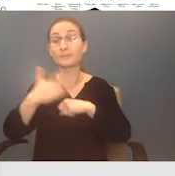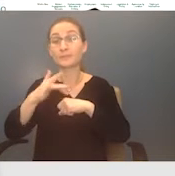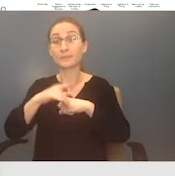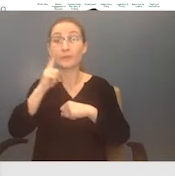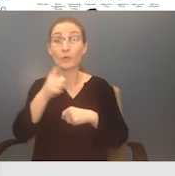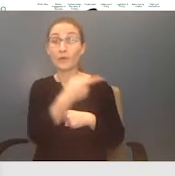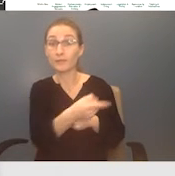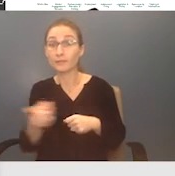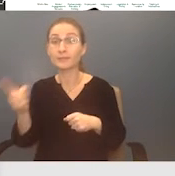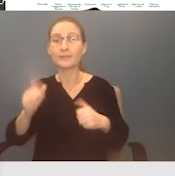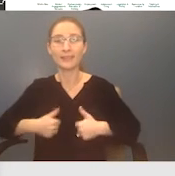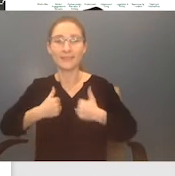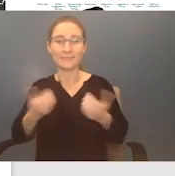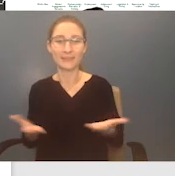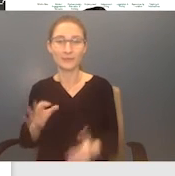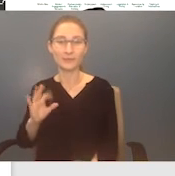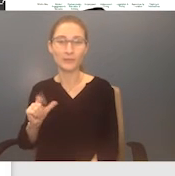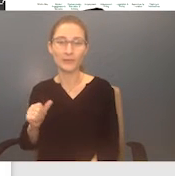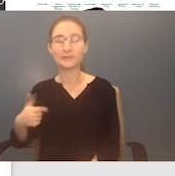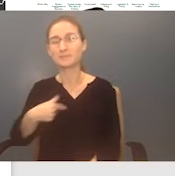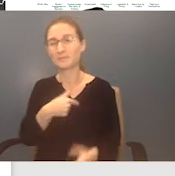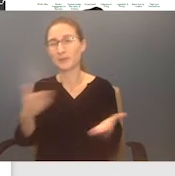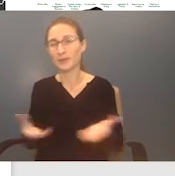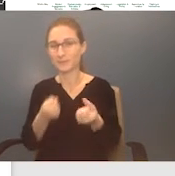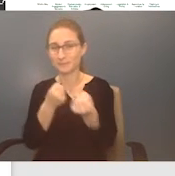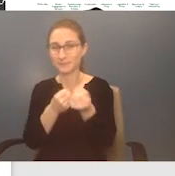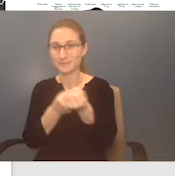Florida. We're here to help.